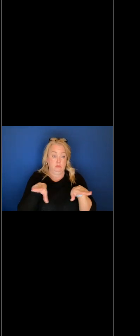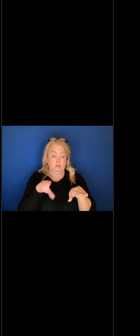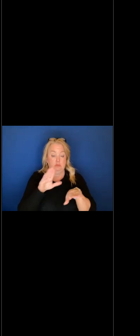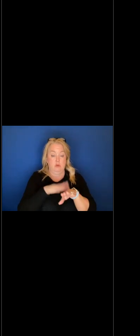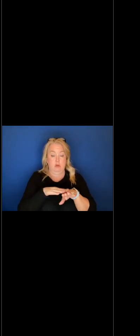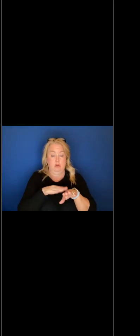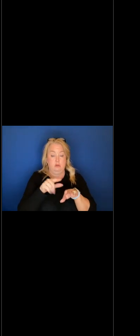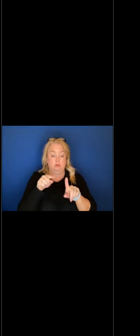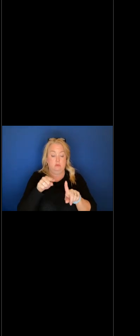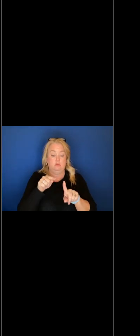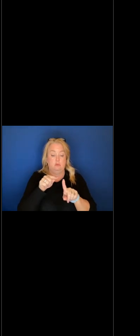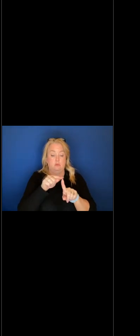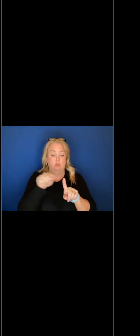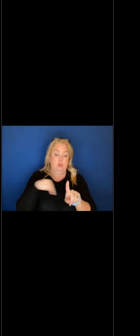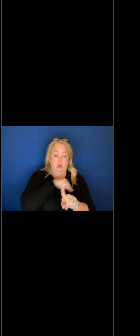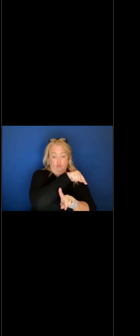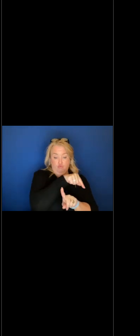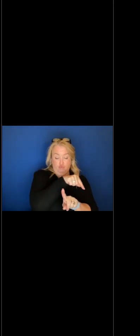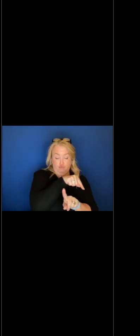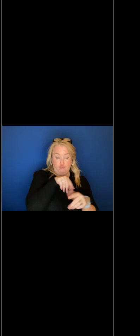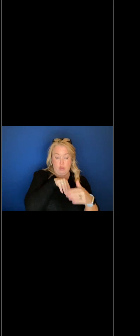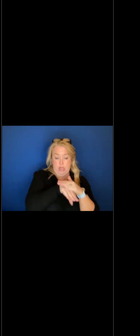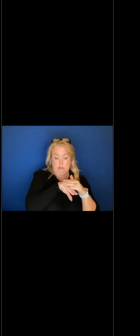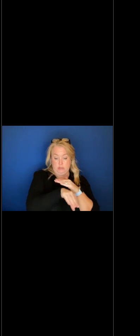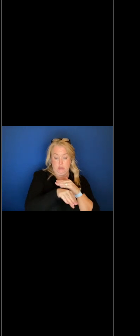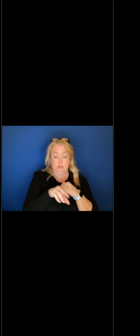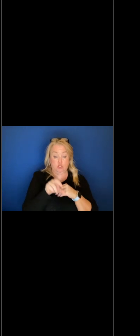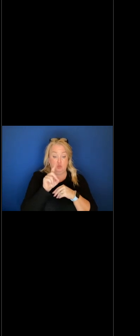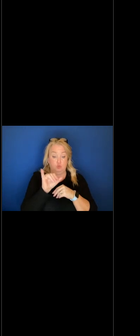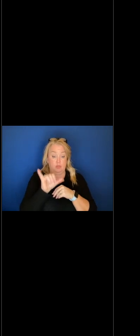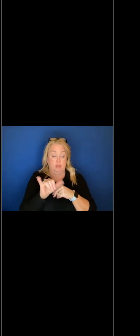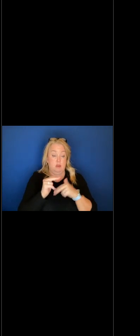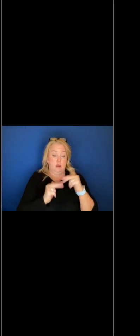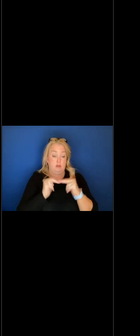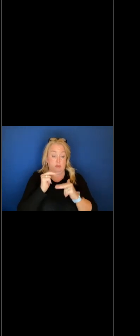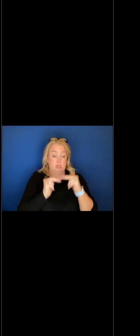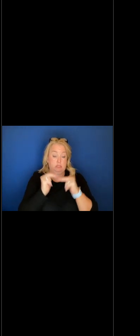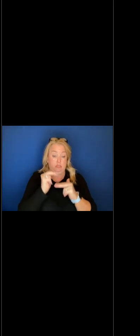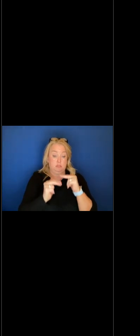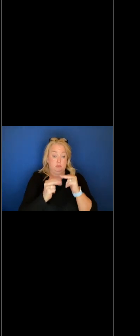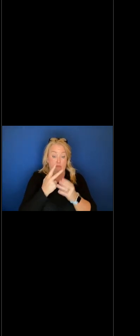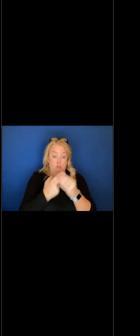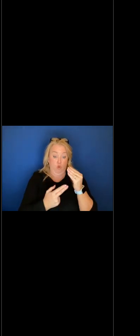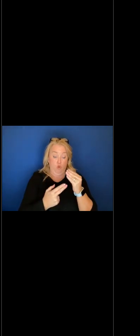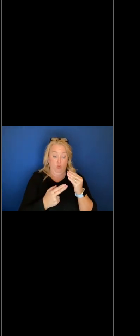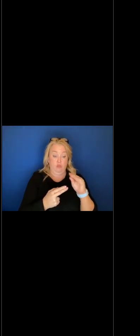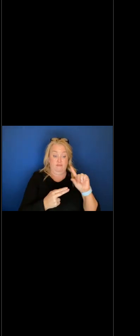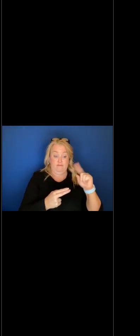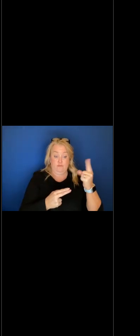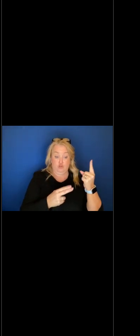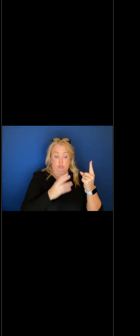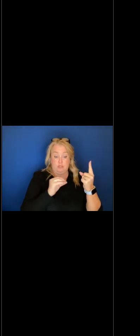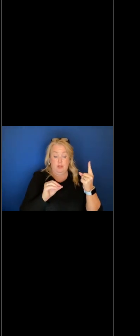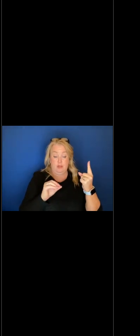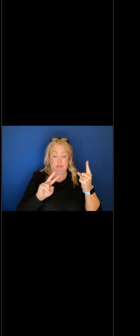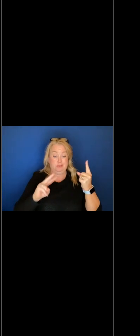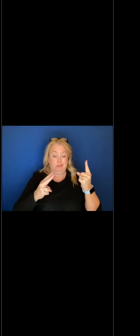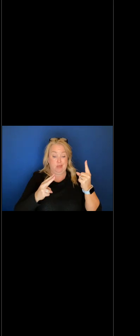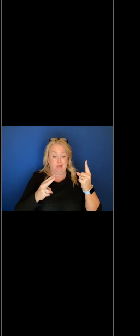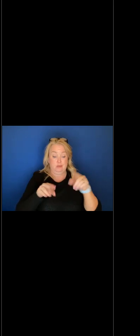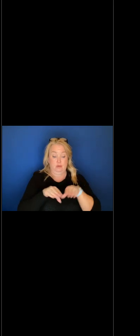other side of the building, do the dwelling units on both the first and